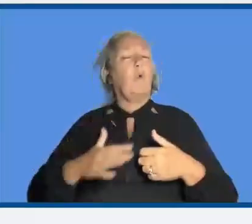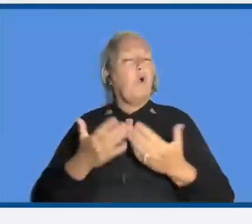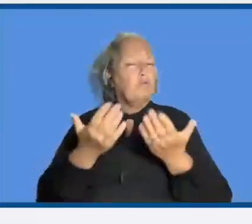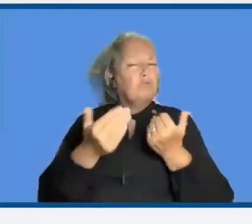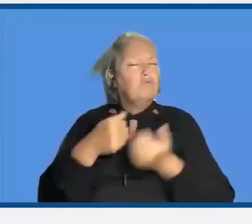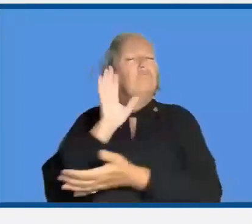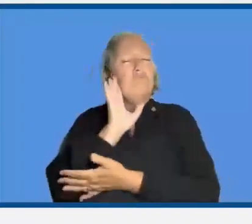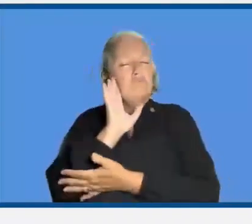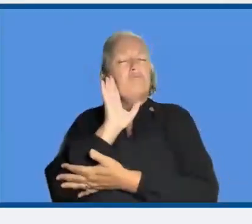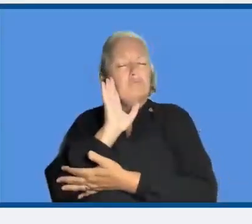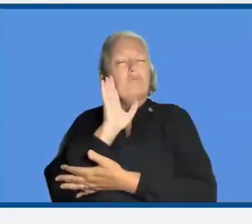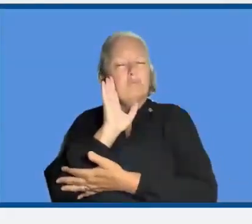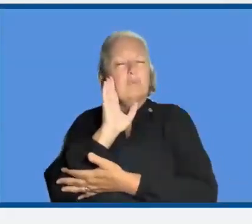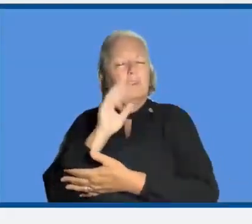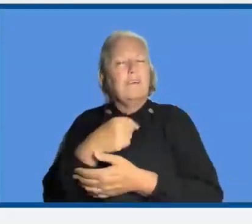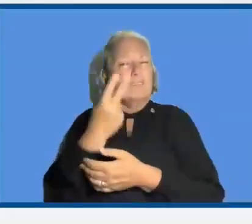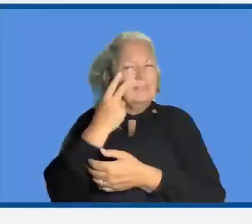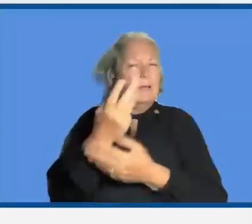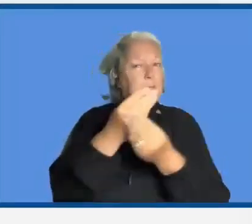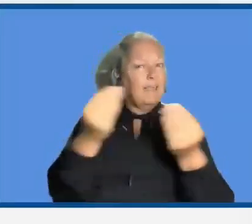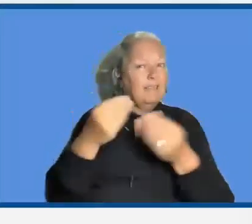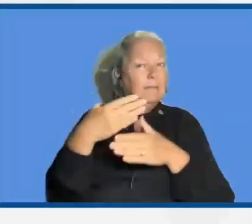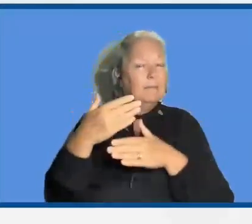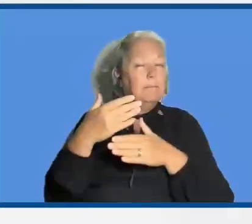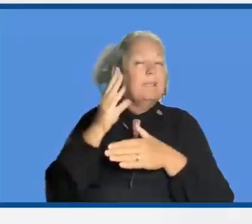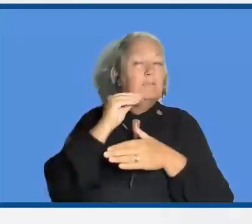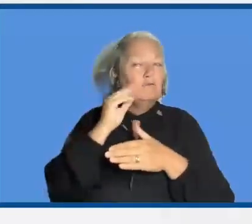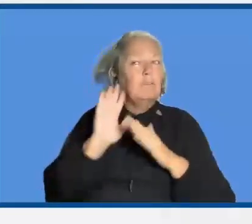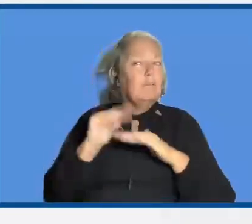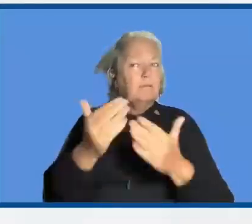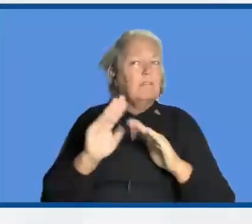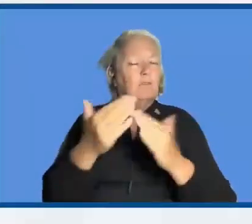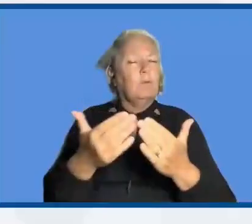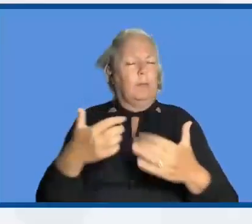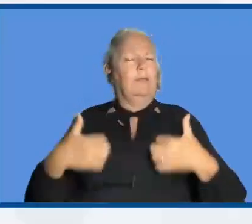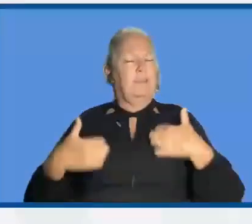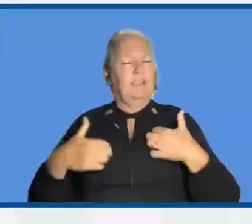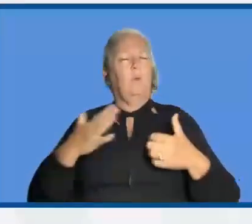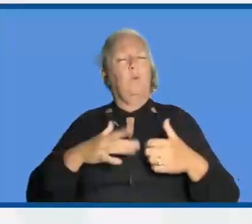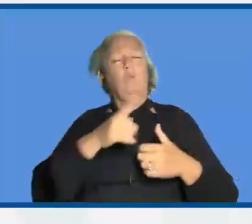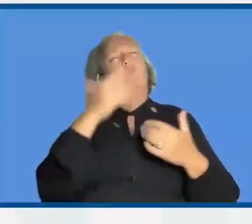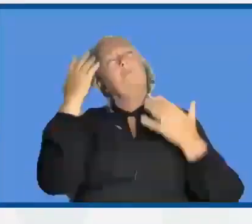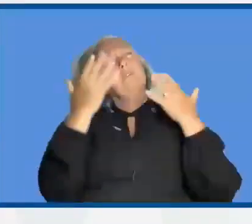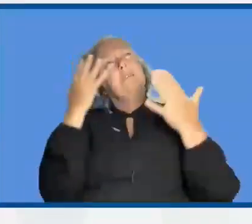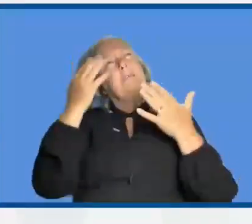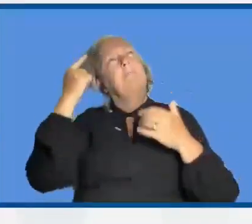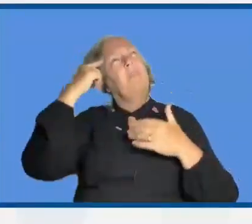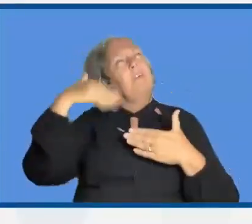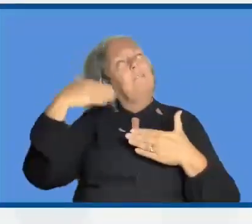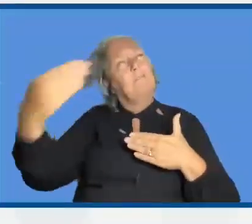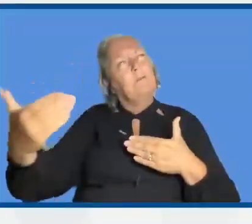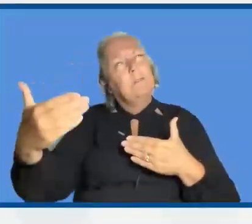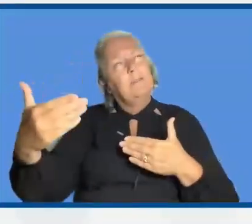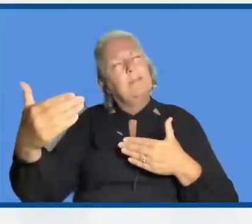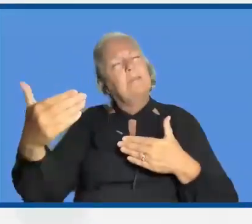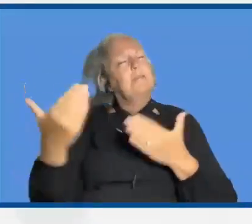that many experiences will be shared and presented. So I urge you to think and rethink. We are related to